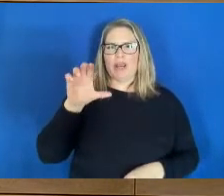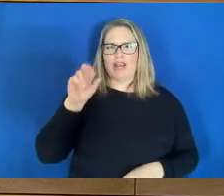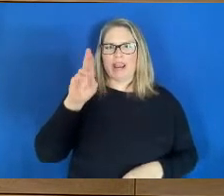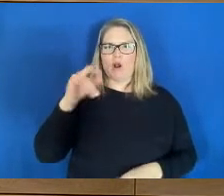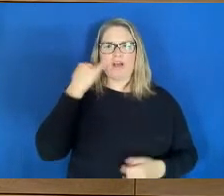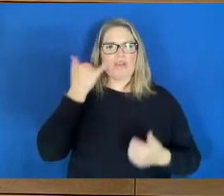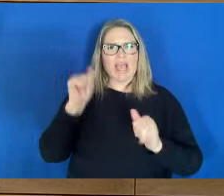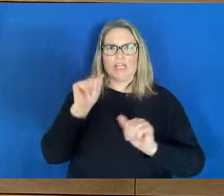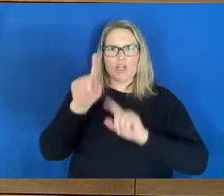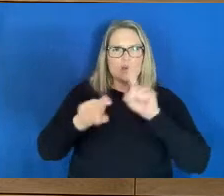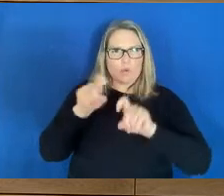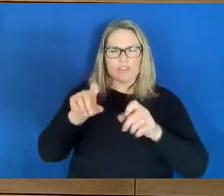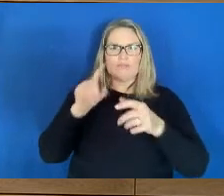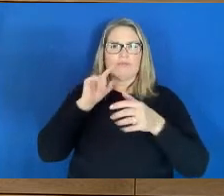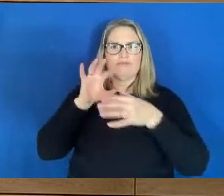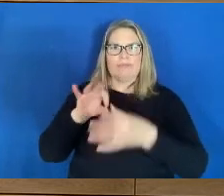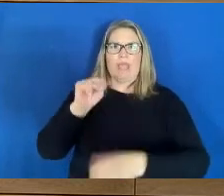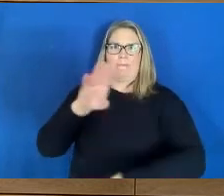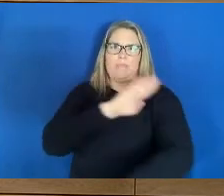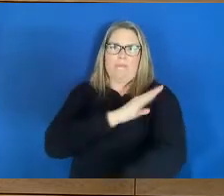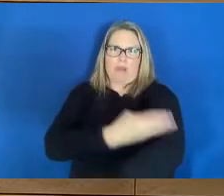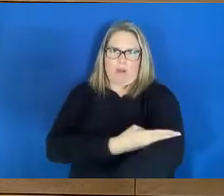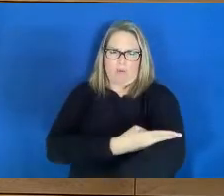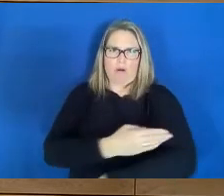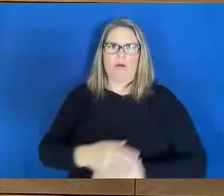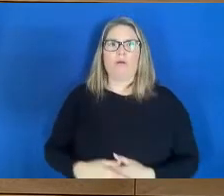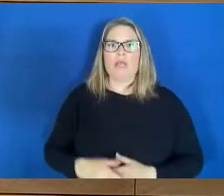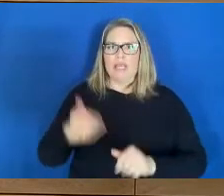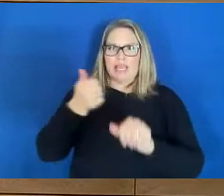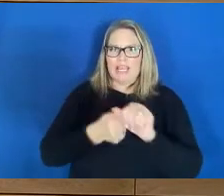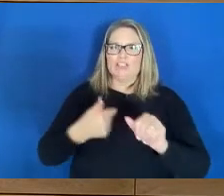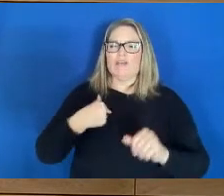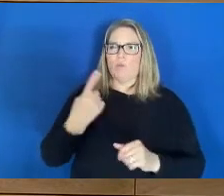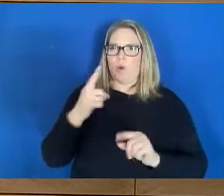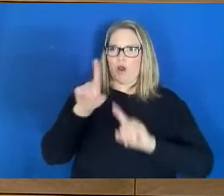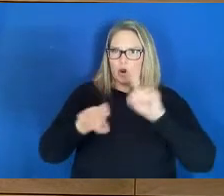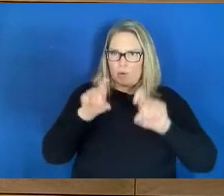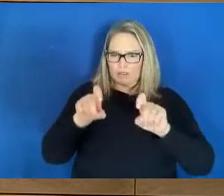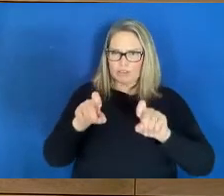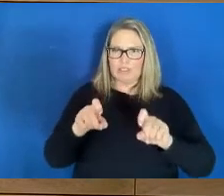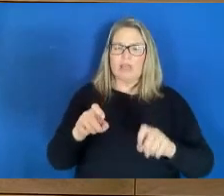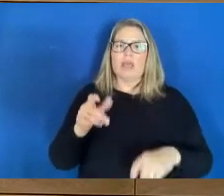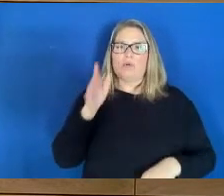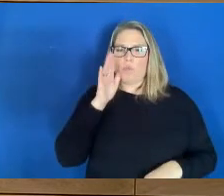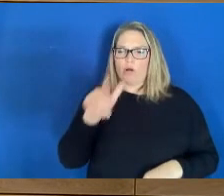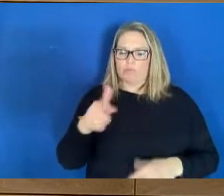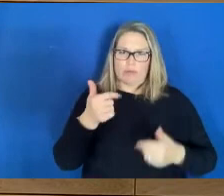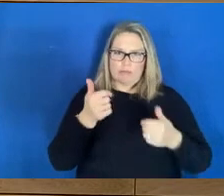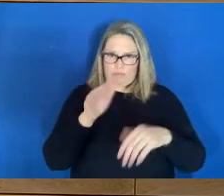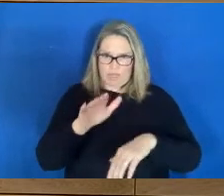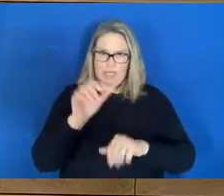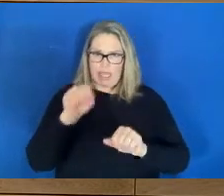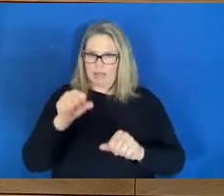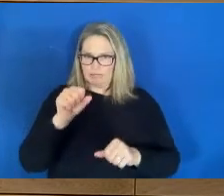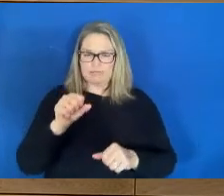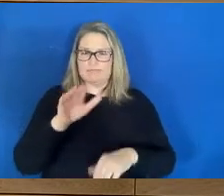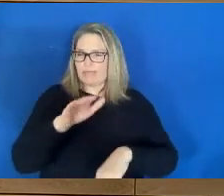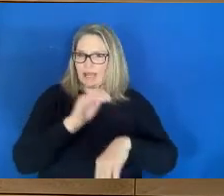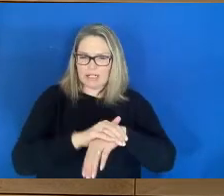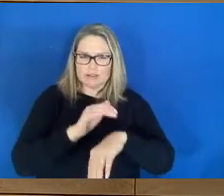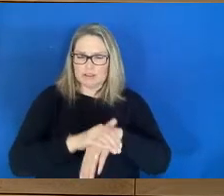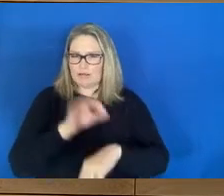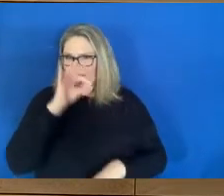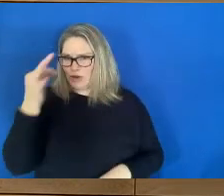for NB Power. Each reporter will have one question and a follow-up. You have the right to pose your question in the official language of your